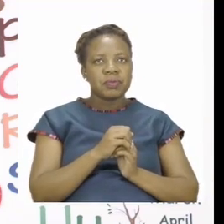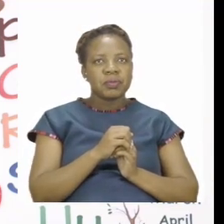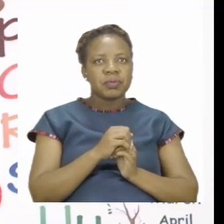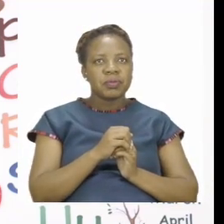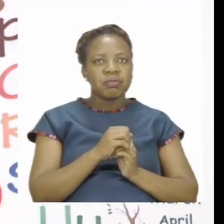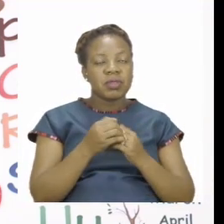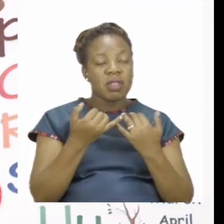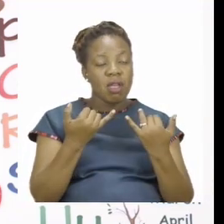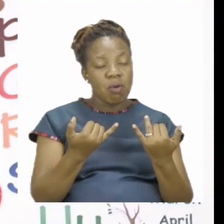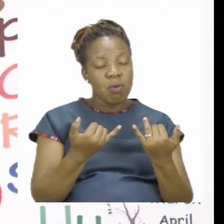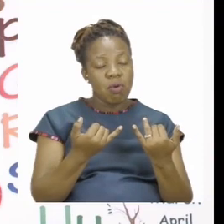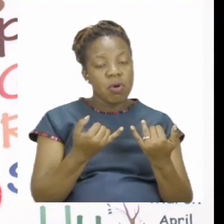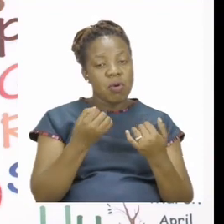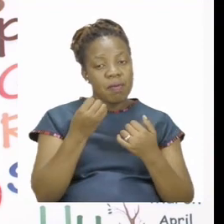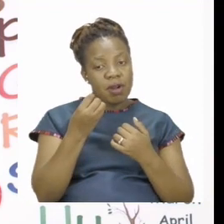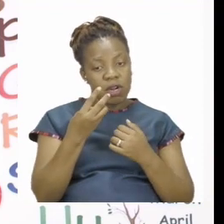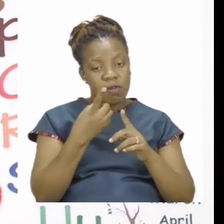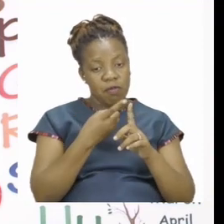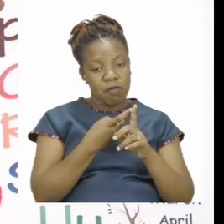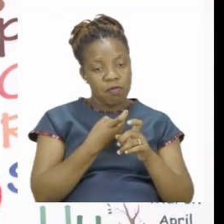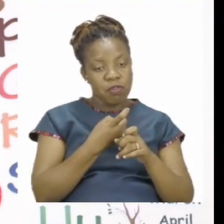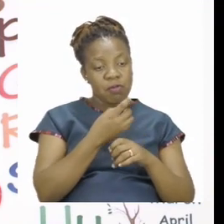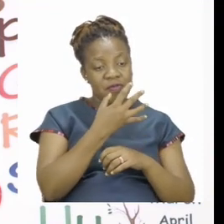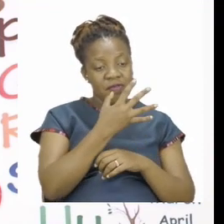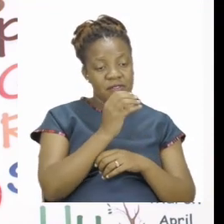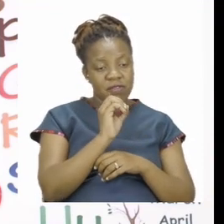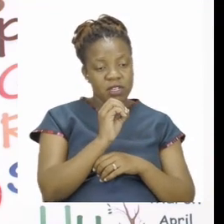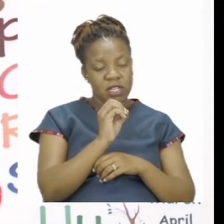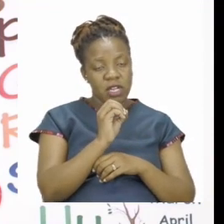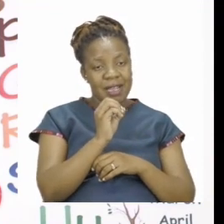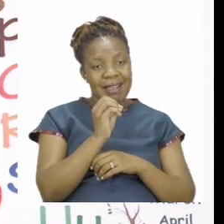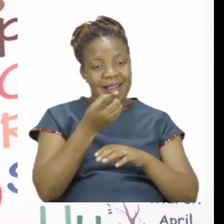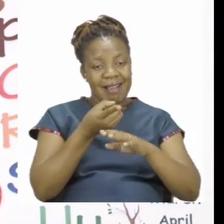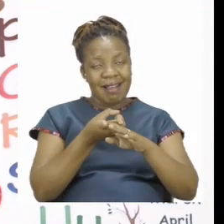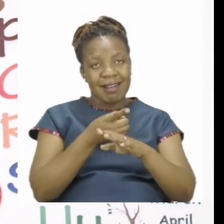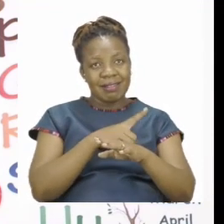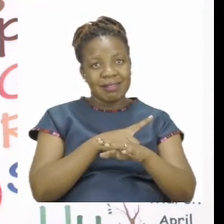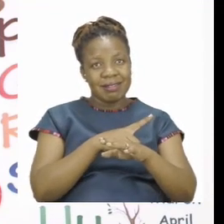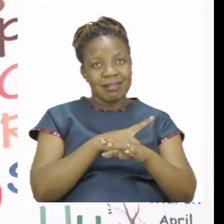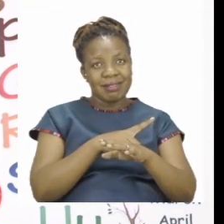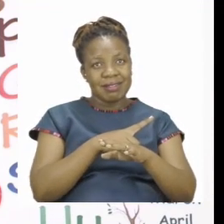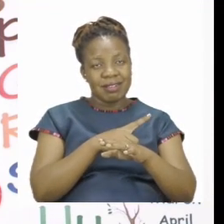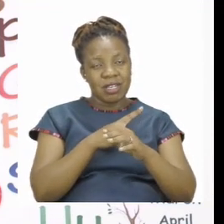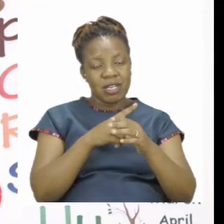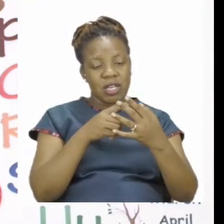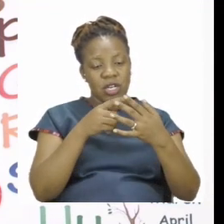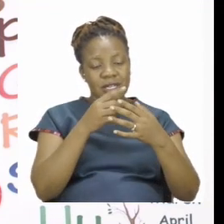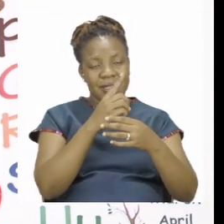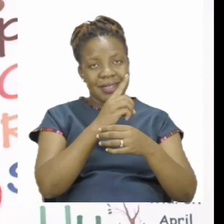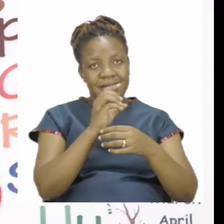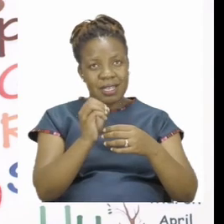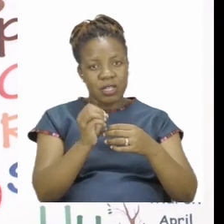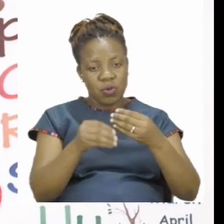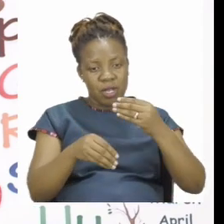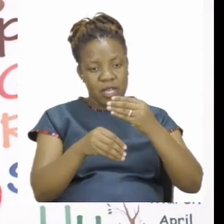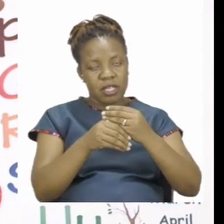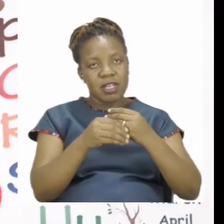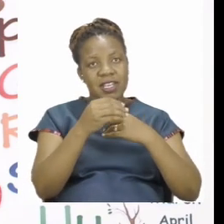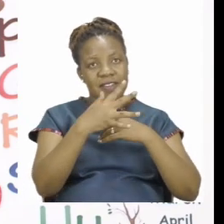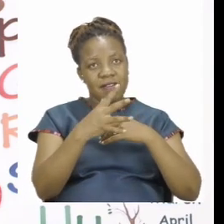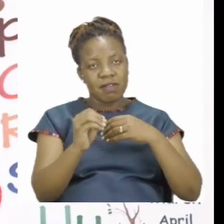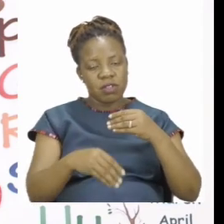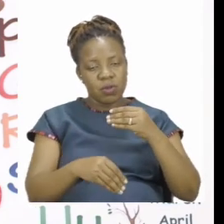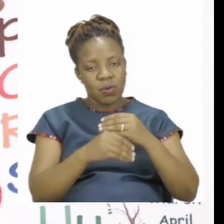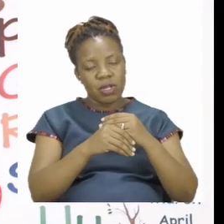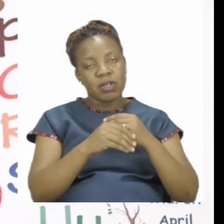50, counting on 10 more. Now we can use our fingers, we can use our counters, we can even use